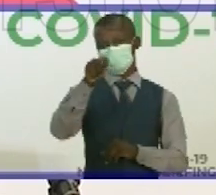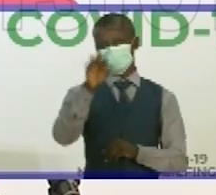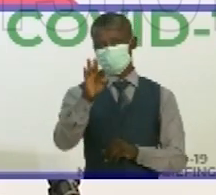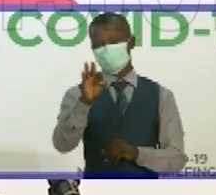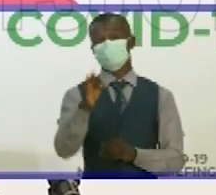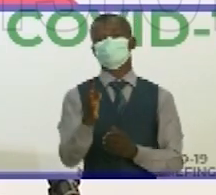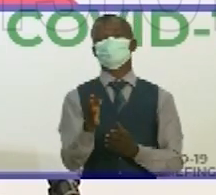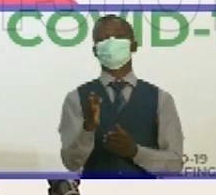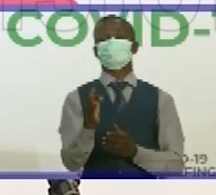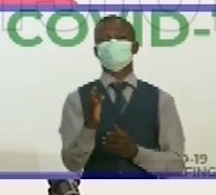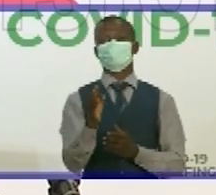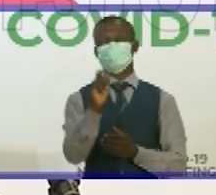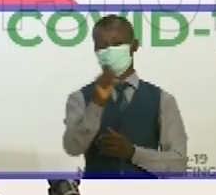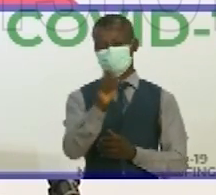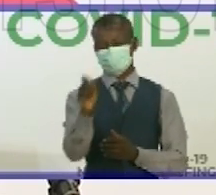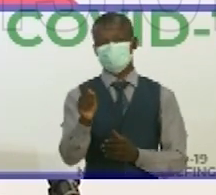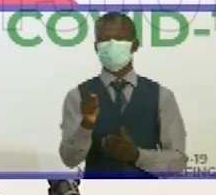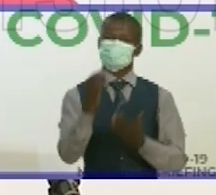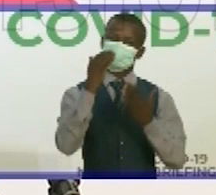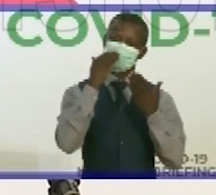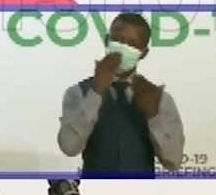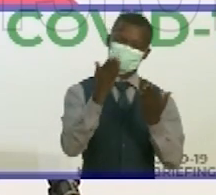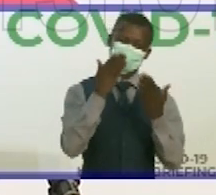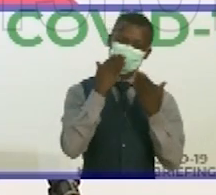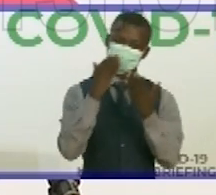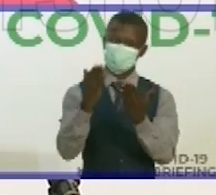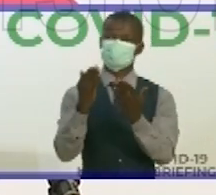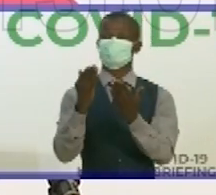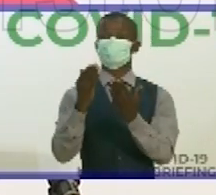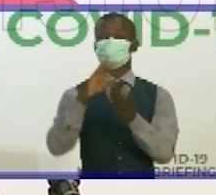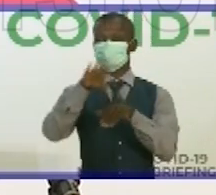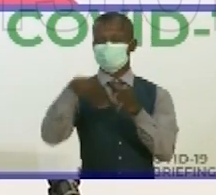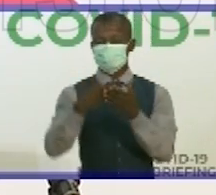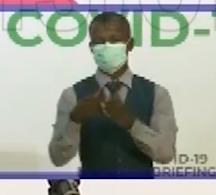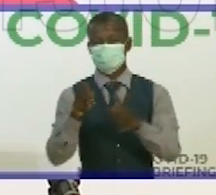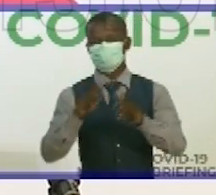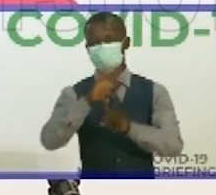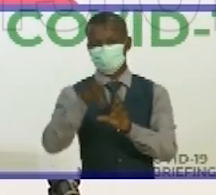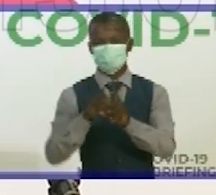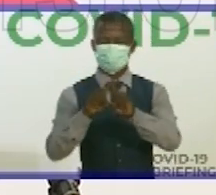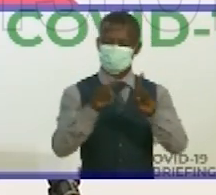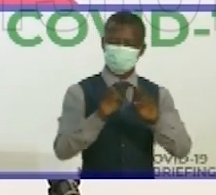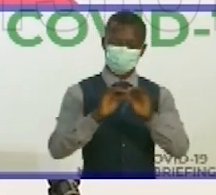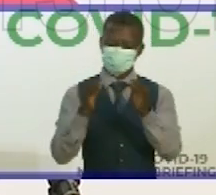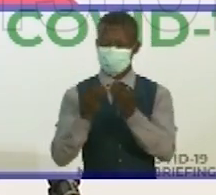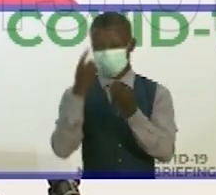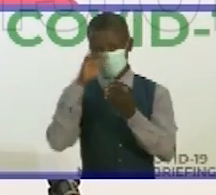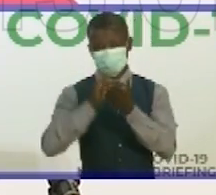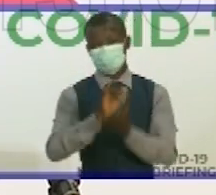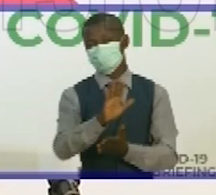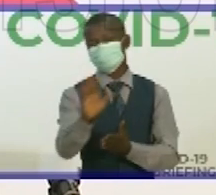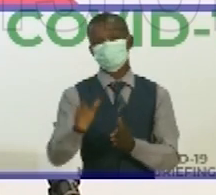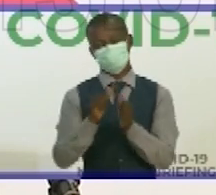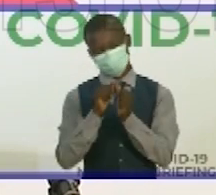wishes to thank friendly nations and corporate organizations for their continuing support